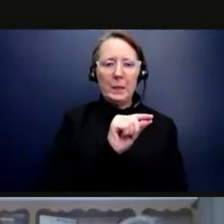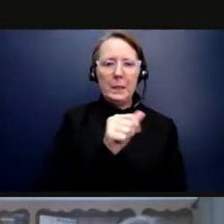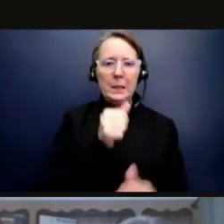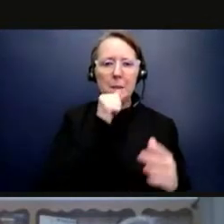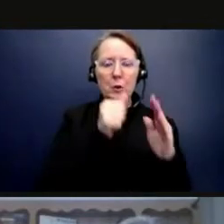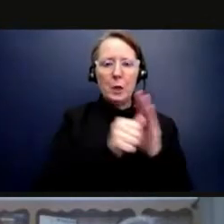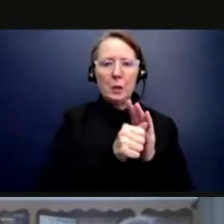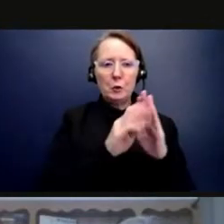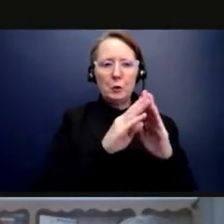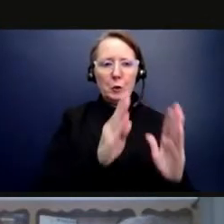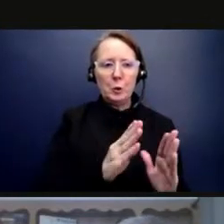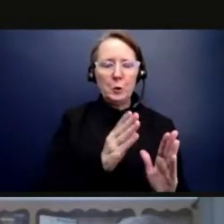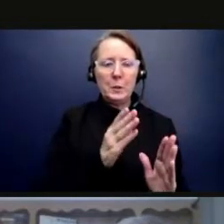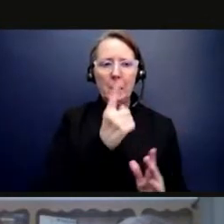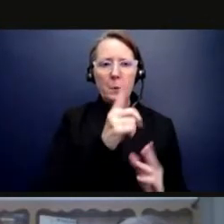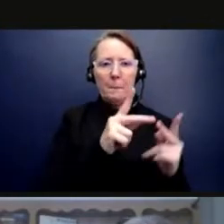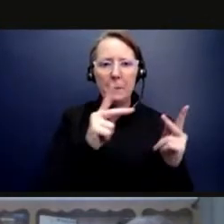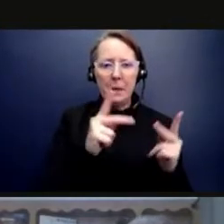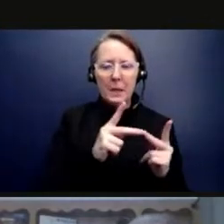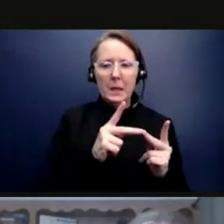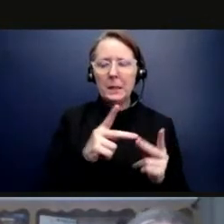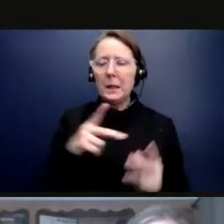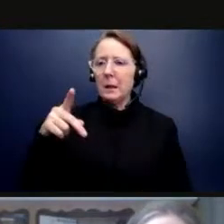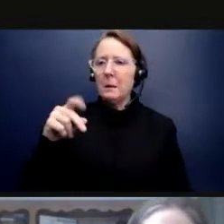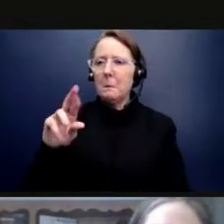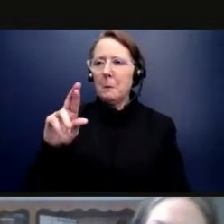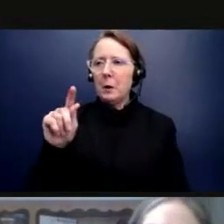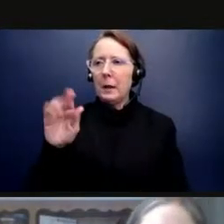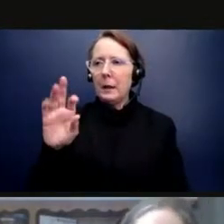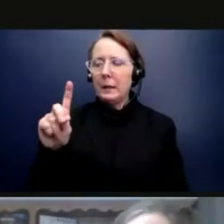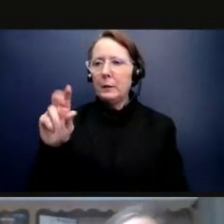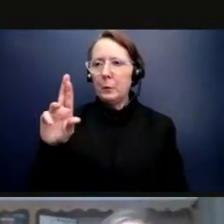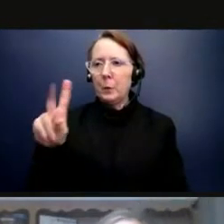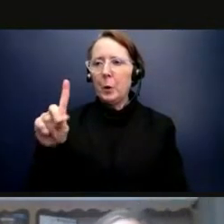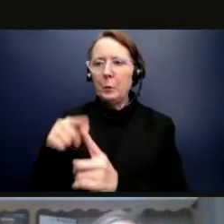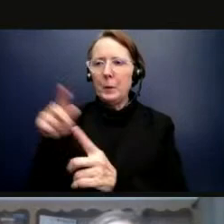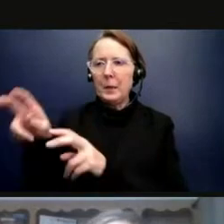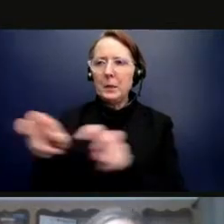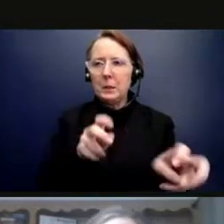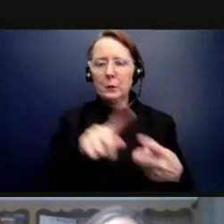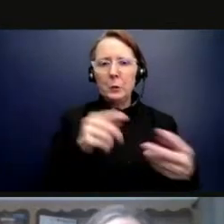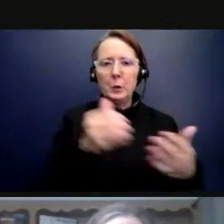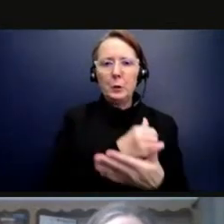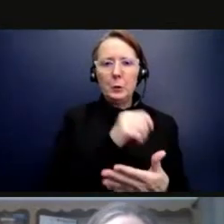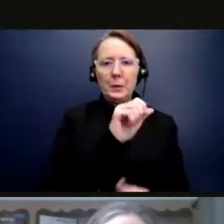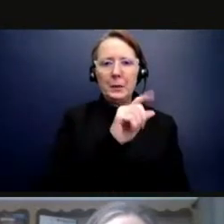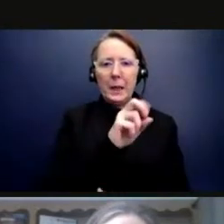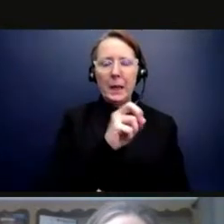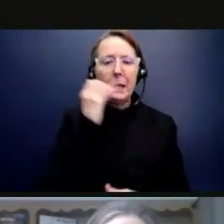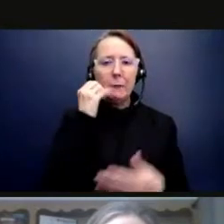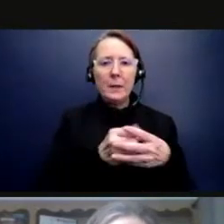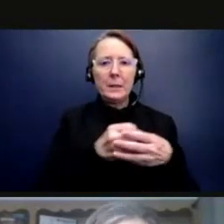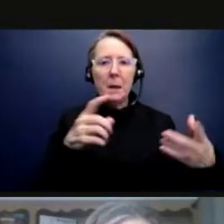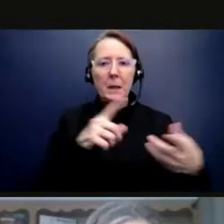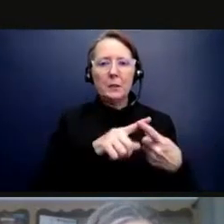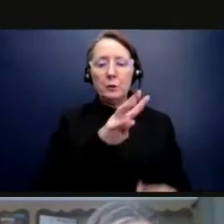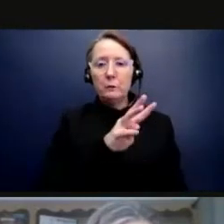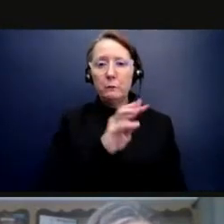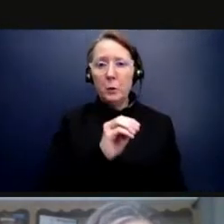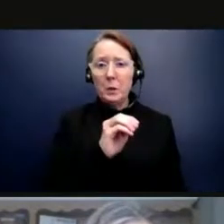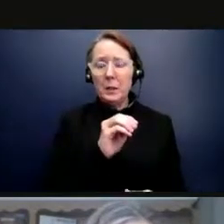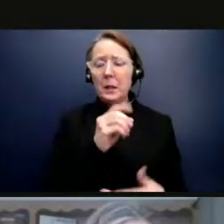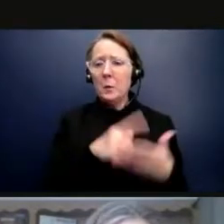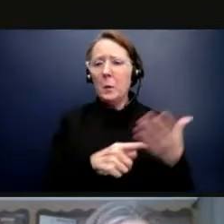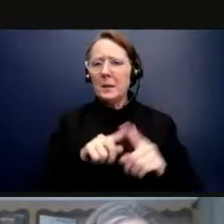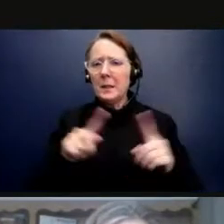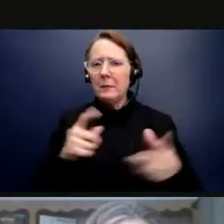at one site, when the one at Portland Road switches to a new site. If we do expand it to 40, what is that